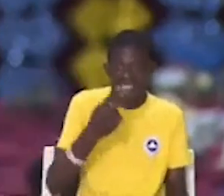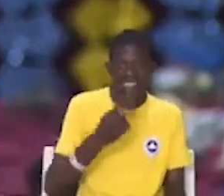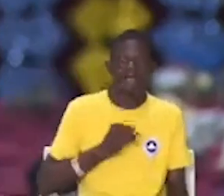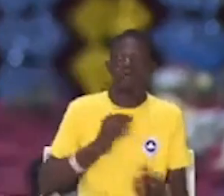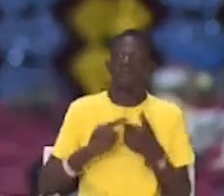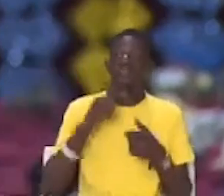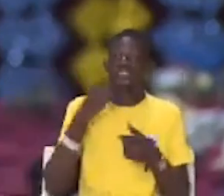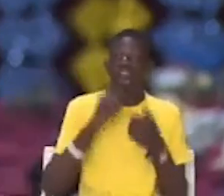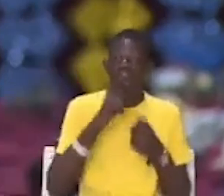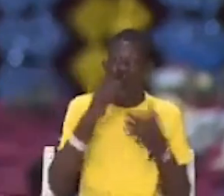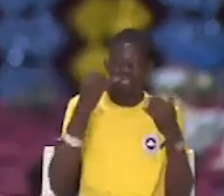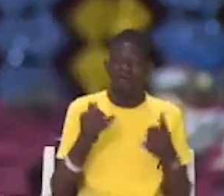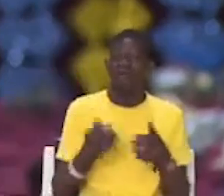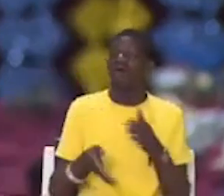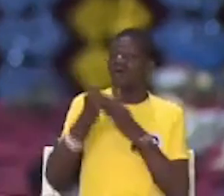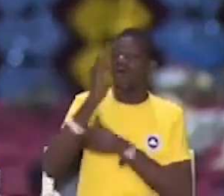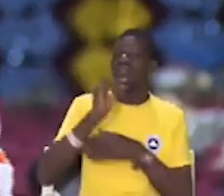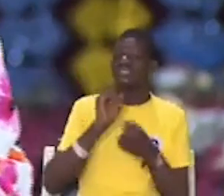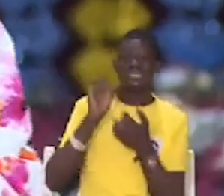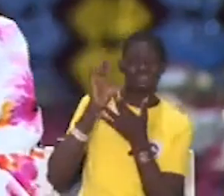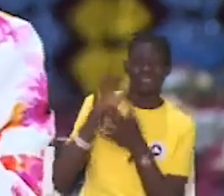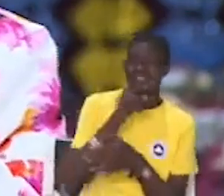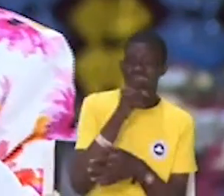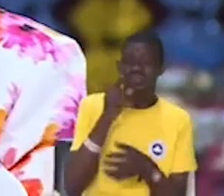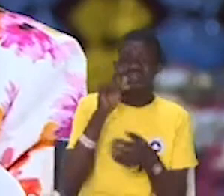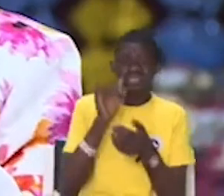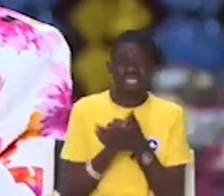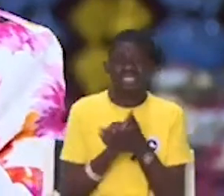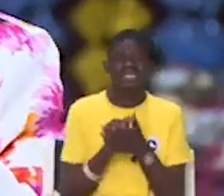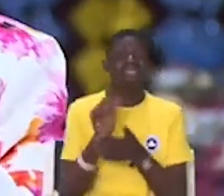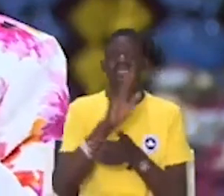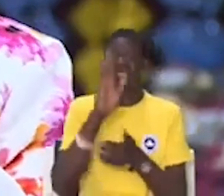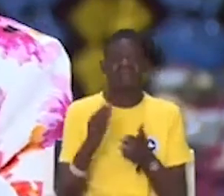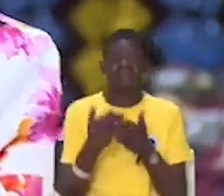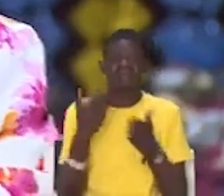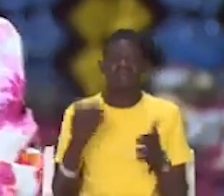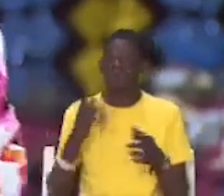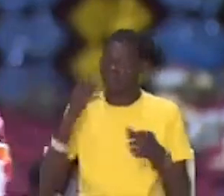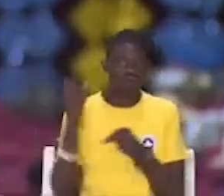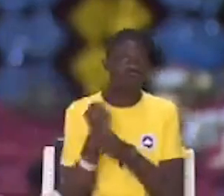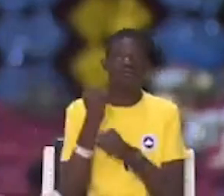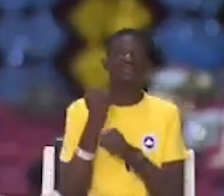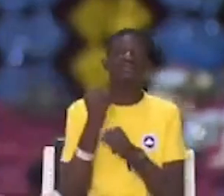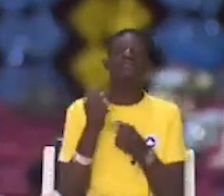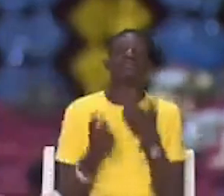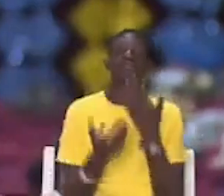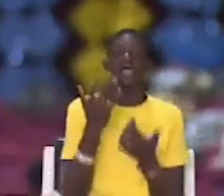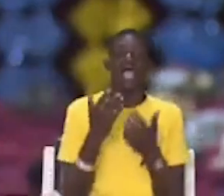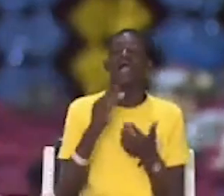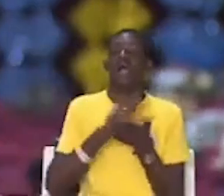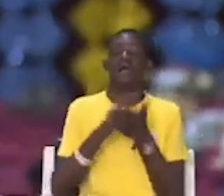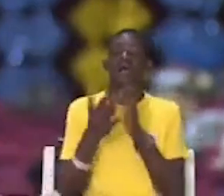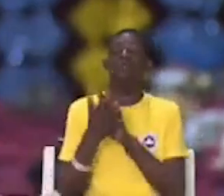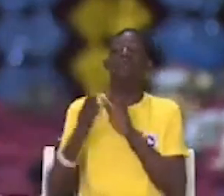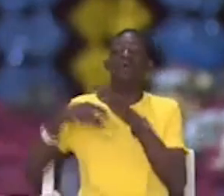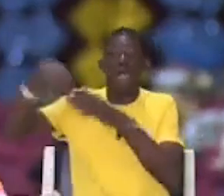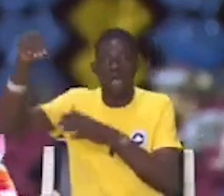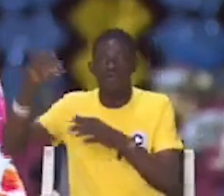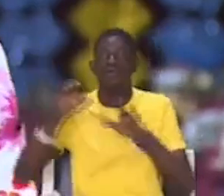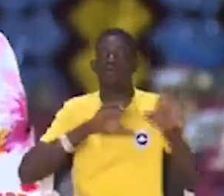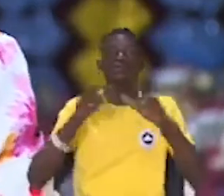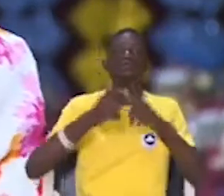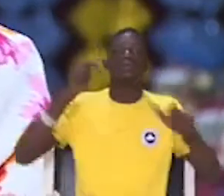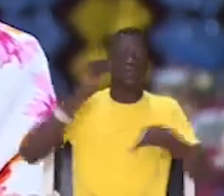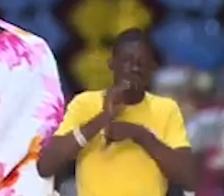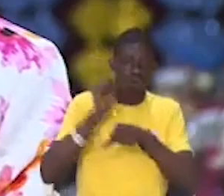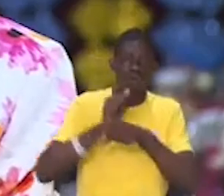us tonight that God is expecting that like never before you will catch fire, that you will go out there and you will do